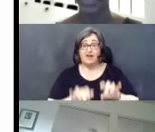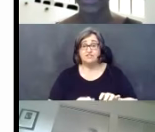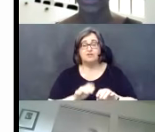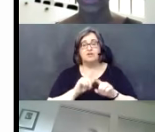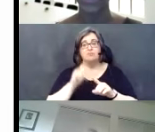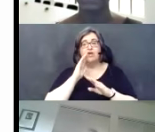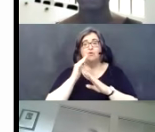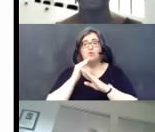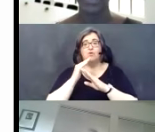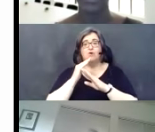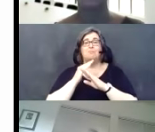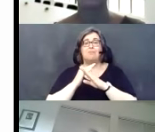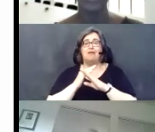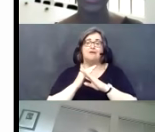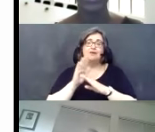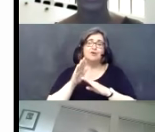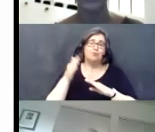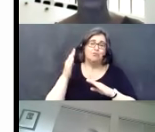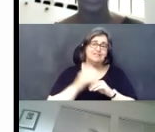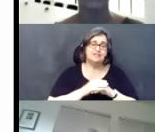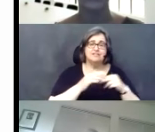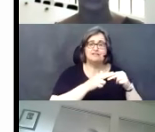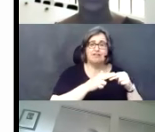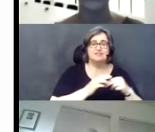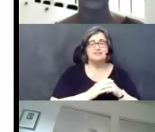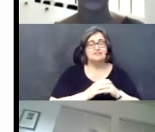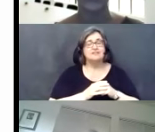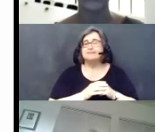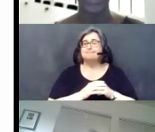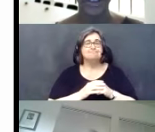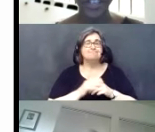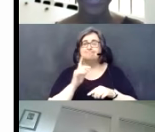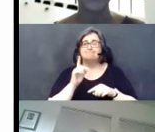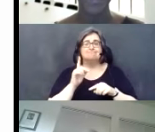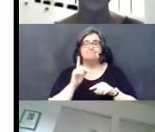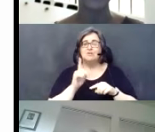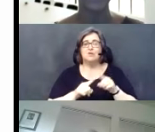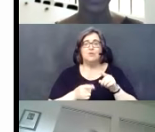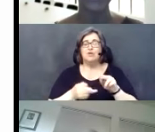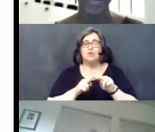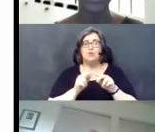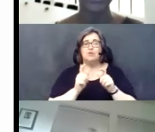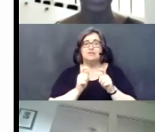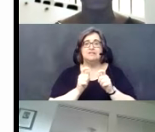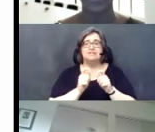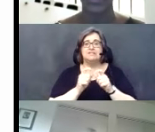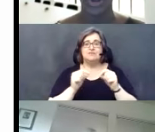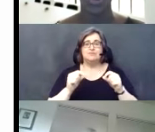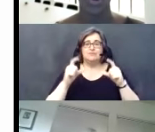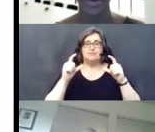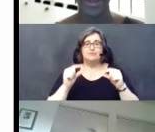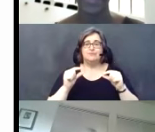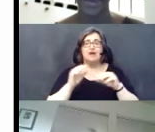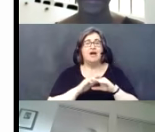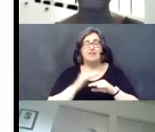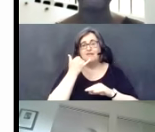block the presentation. Unfortunately, there is currently no way to increase the size of the closed captions on a phone